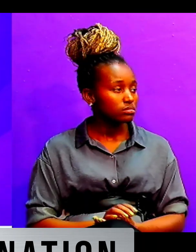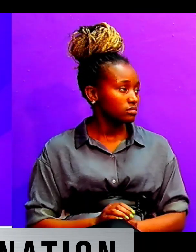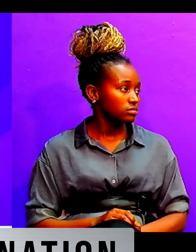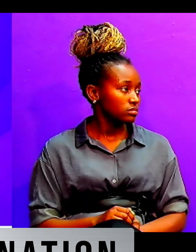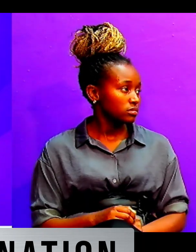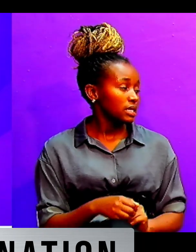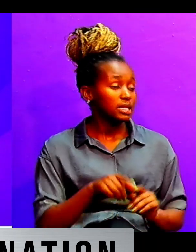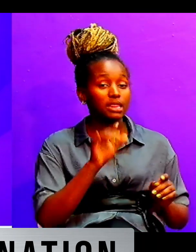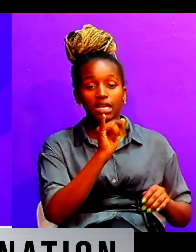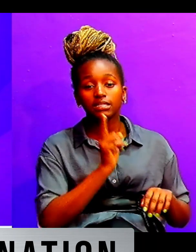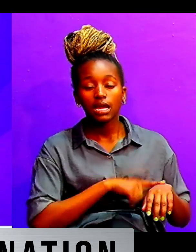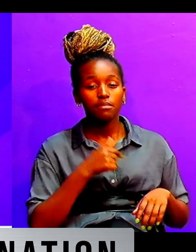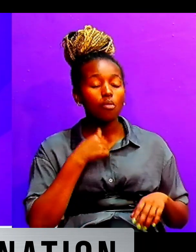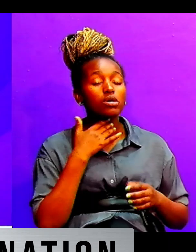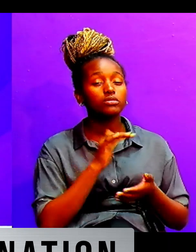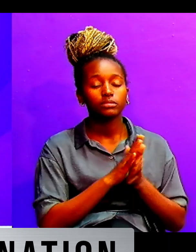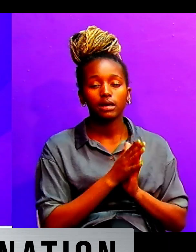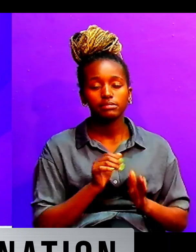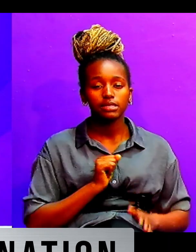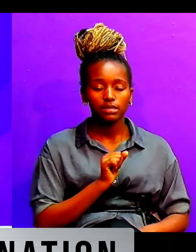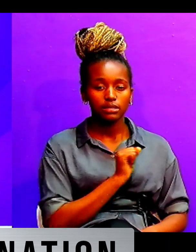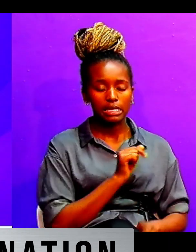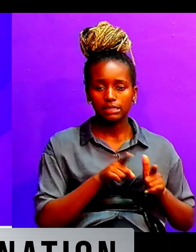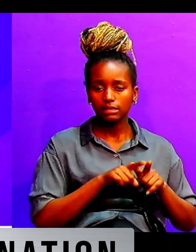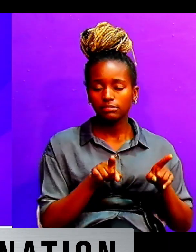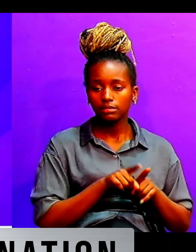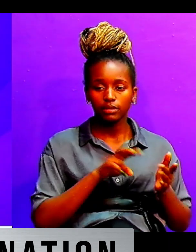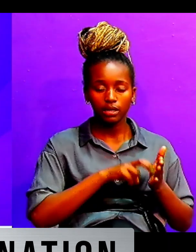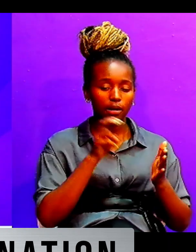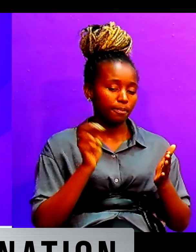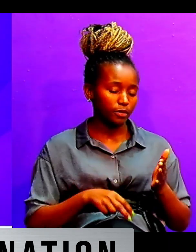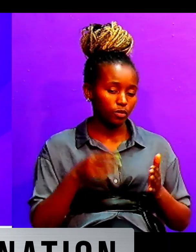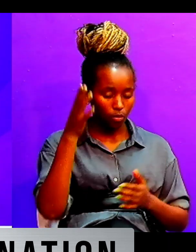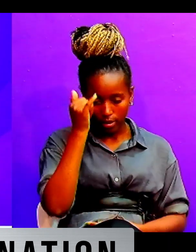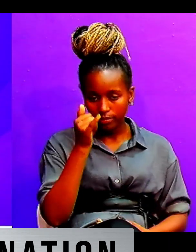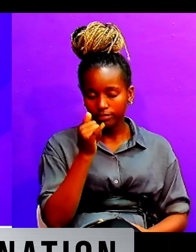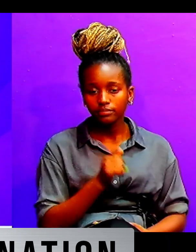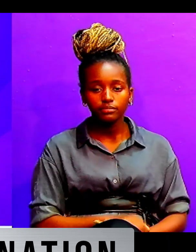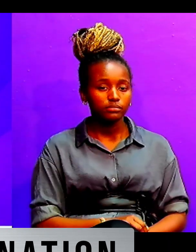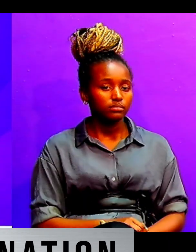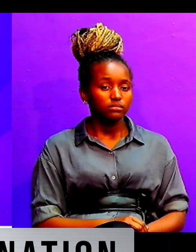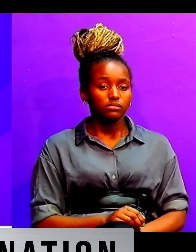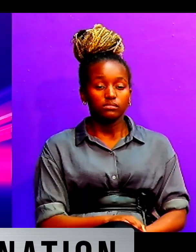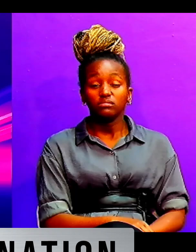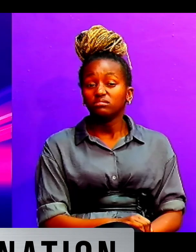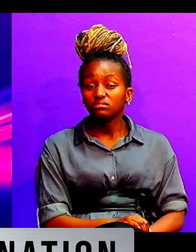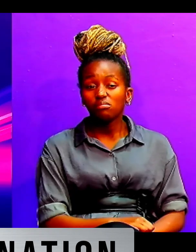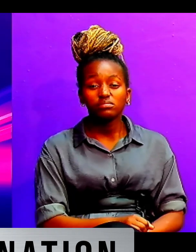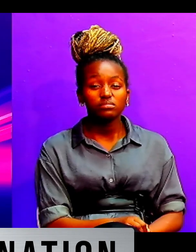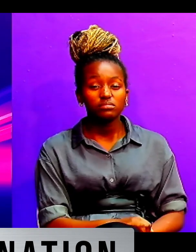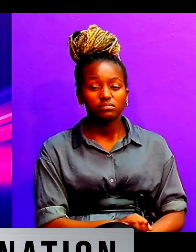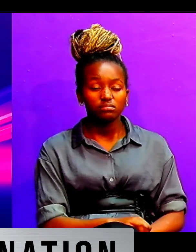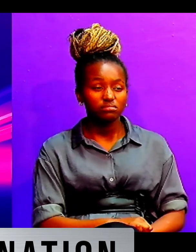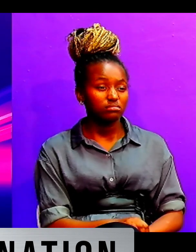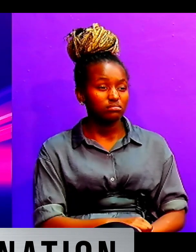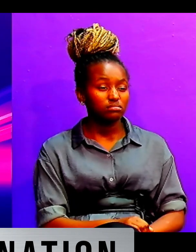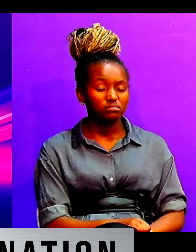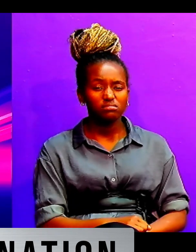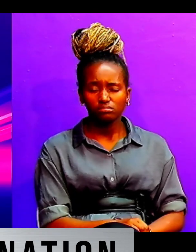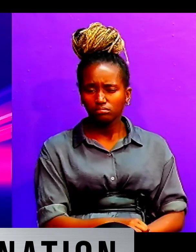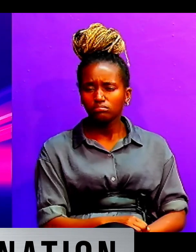time? And I moved aside because of the coalition arrangement? So it really happened also to you. Now you